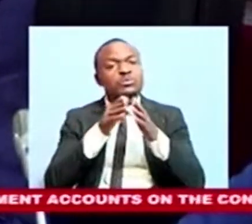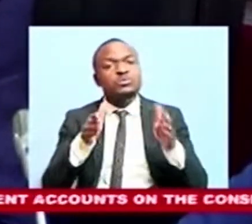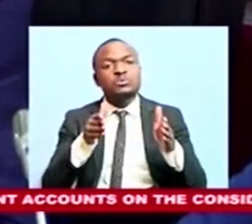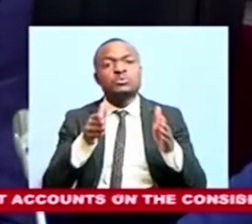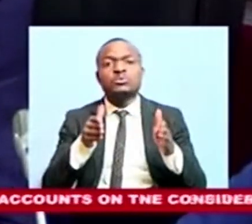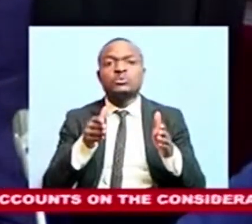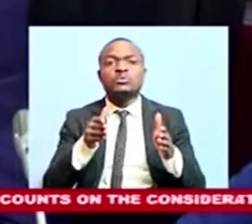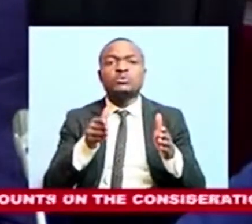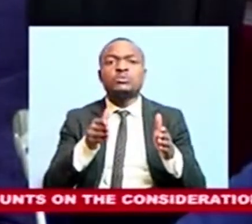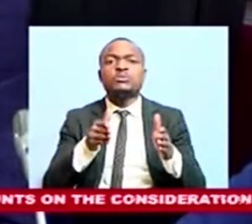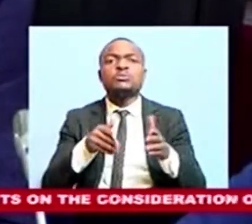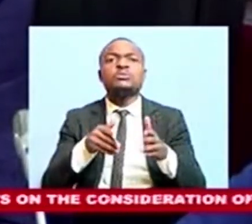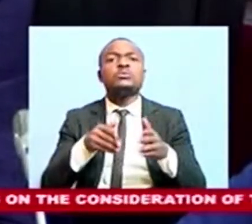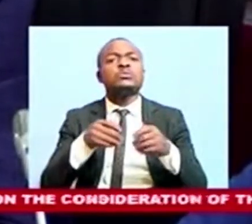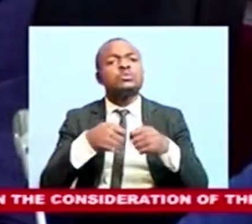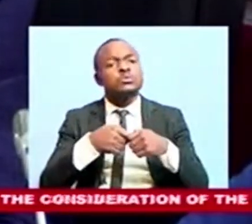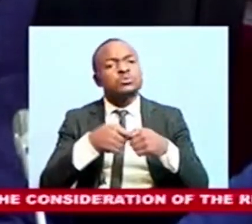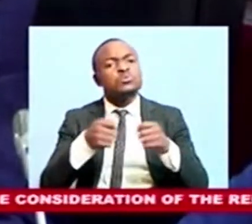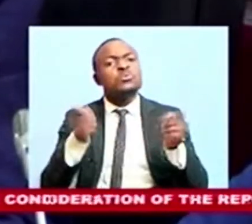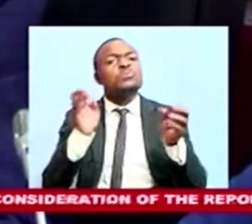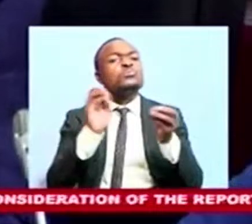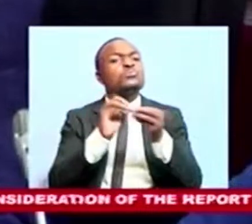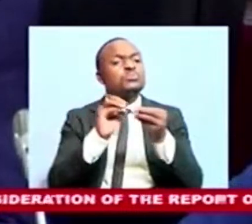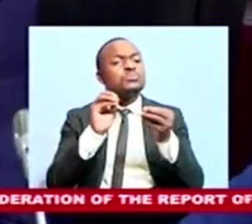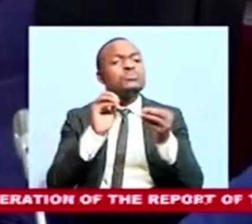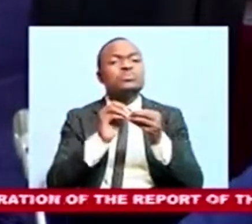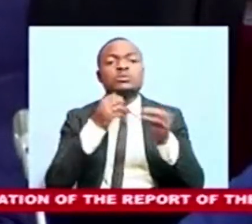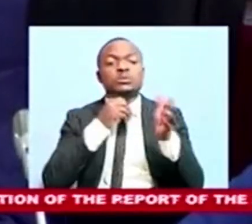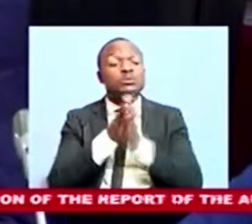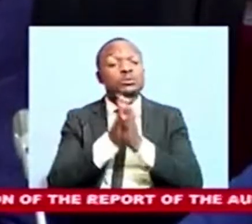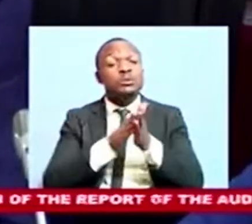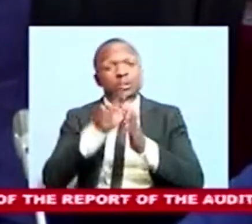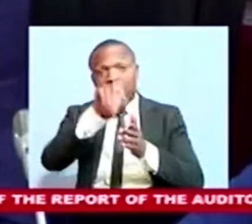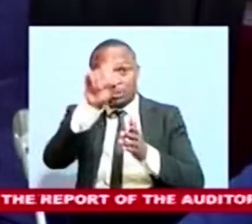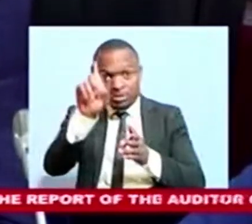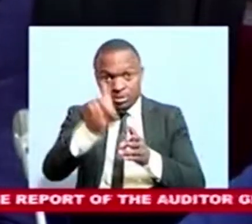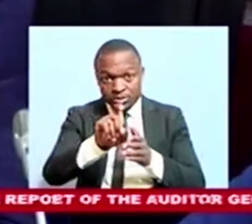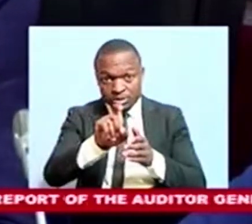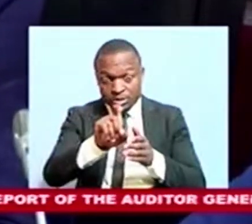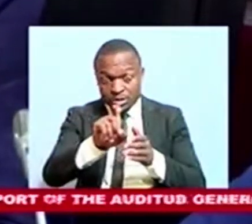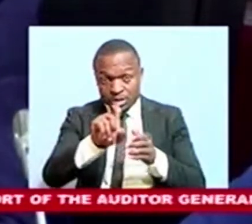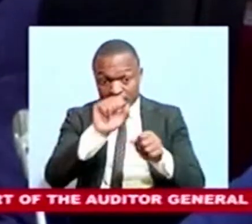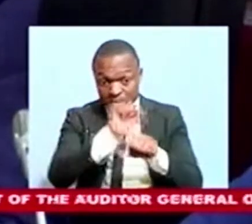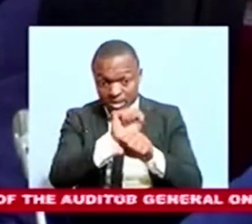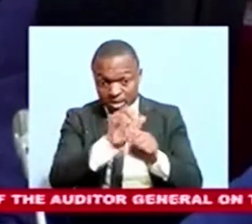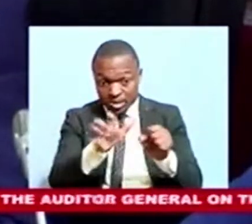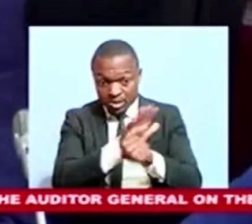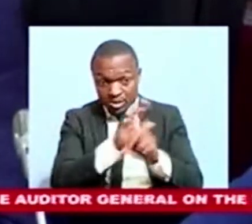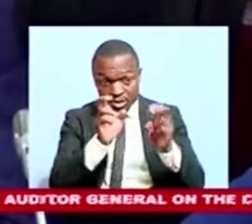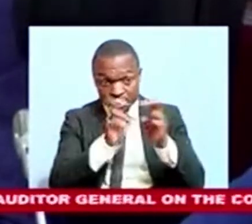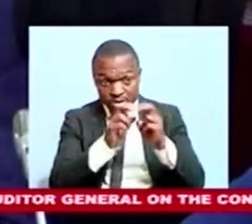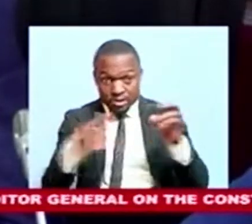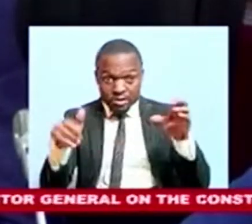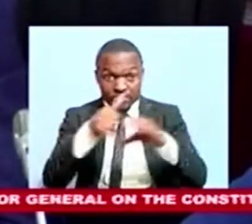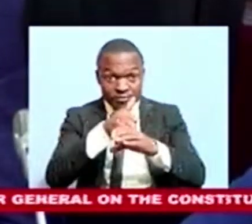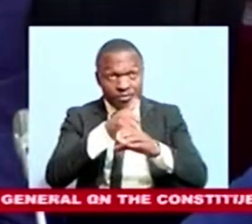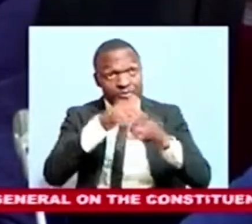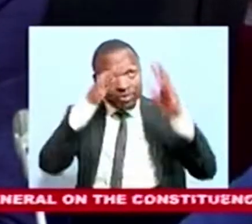of worms. You said the scope of works at full contract was involving roofing,